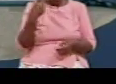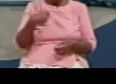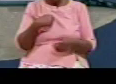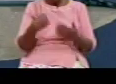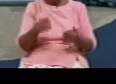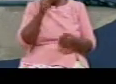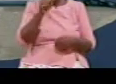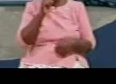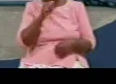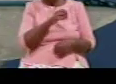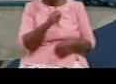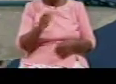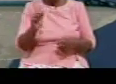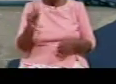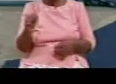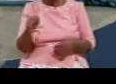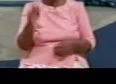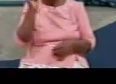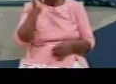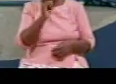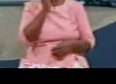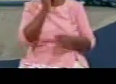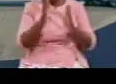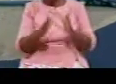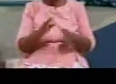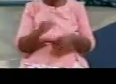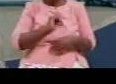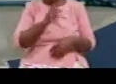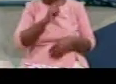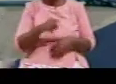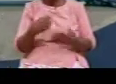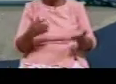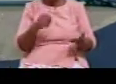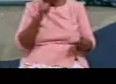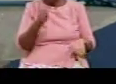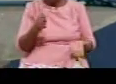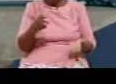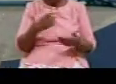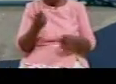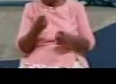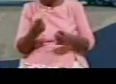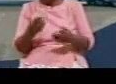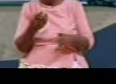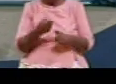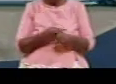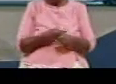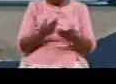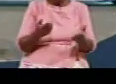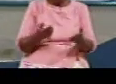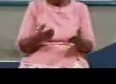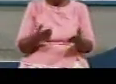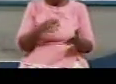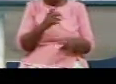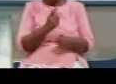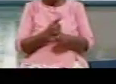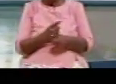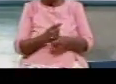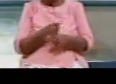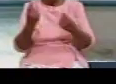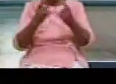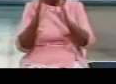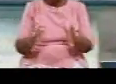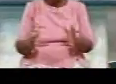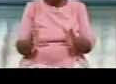an African. I'm an American. Or I am, Pakistani. I am not an Israelite. Look at Titus chapter 2.